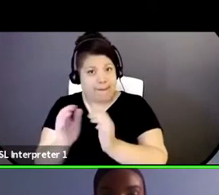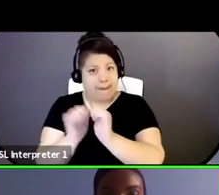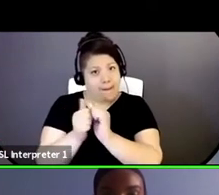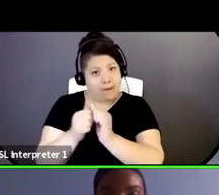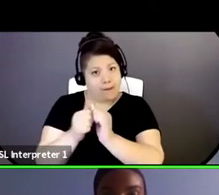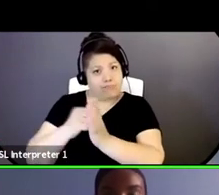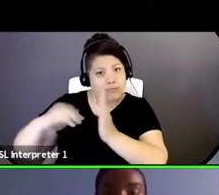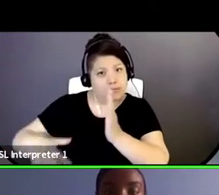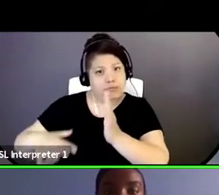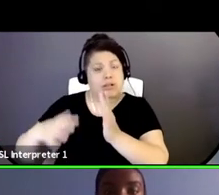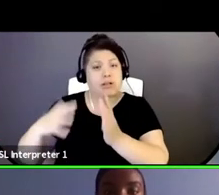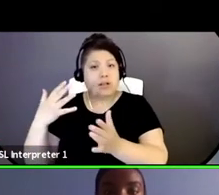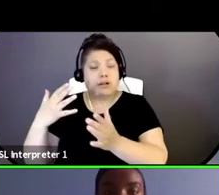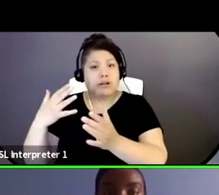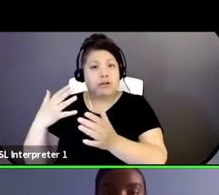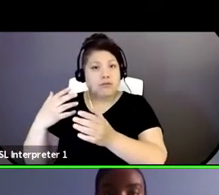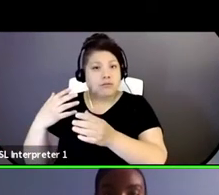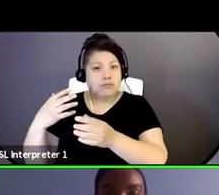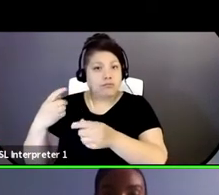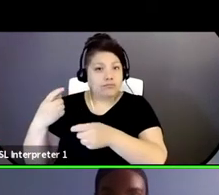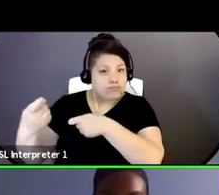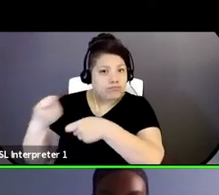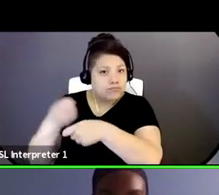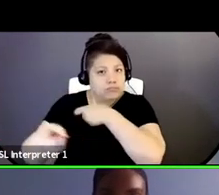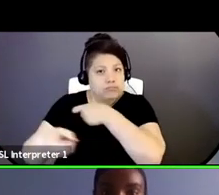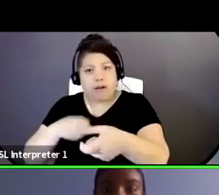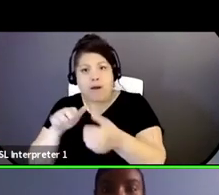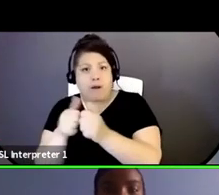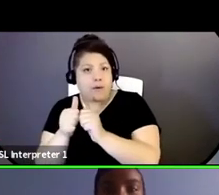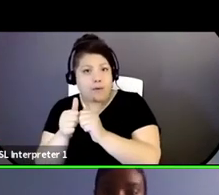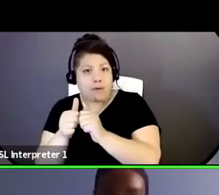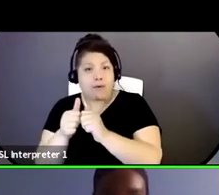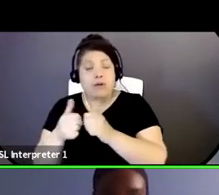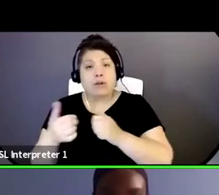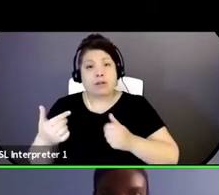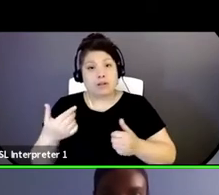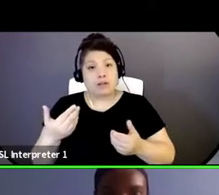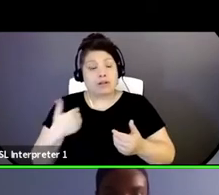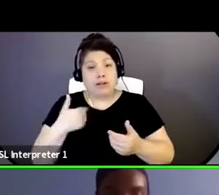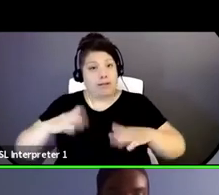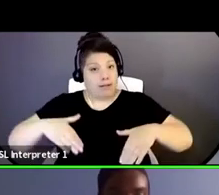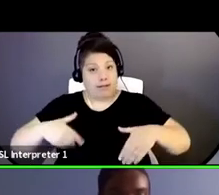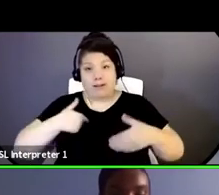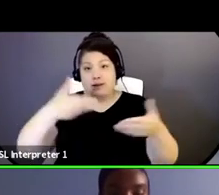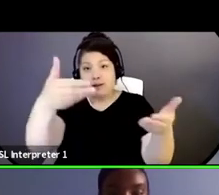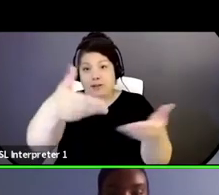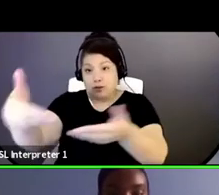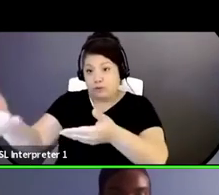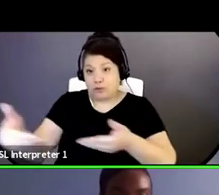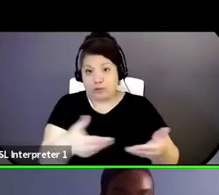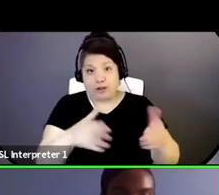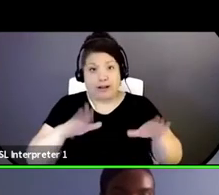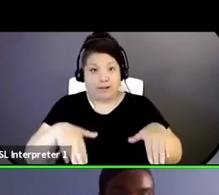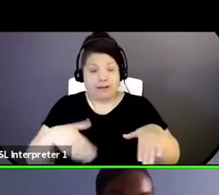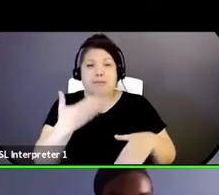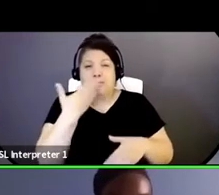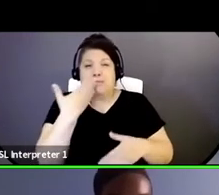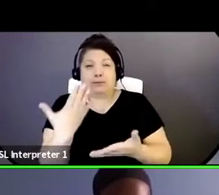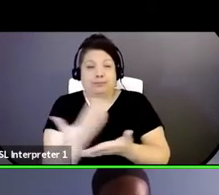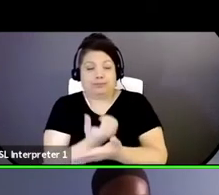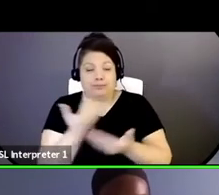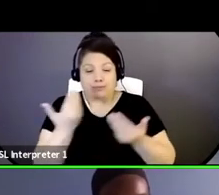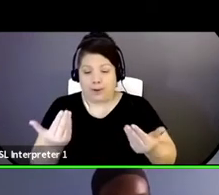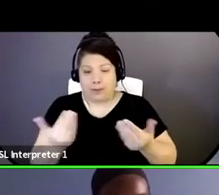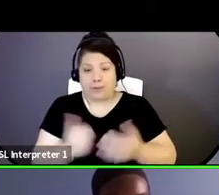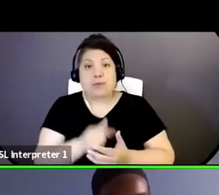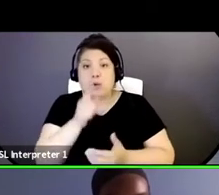And what does safety look like in our communities? But before we get into that, I have not introduced you all, so let me do that. Today